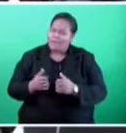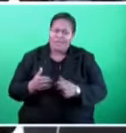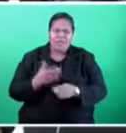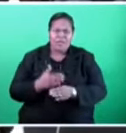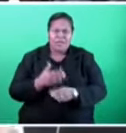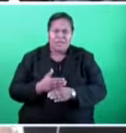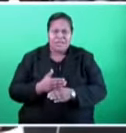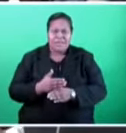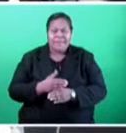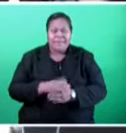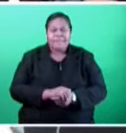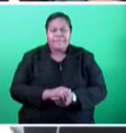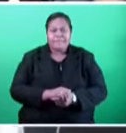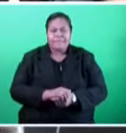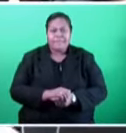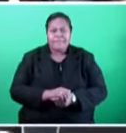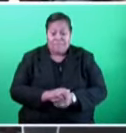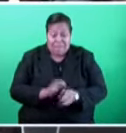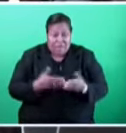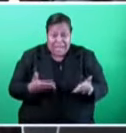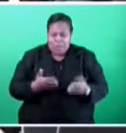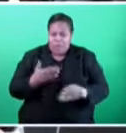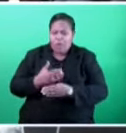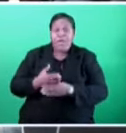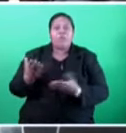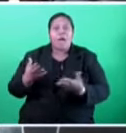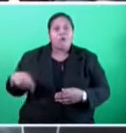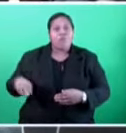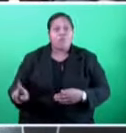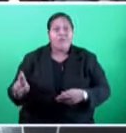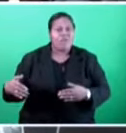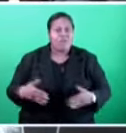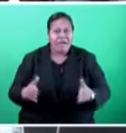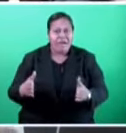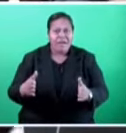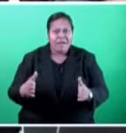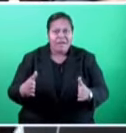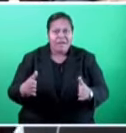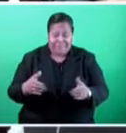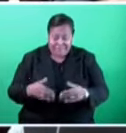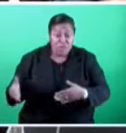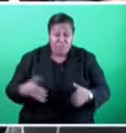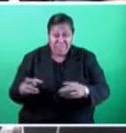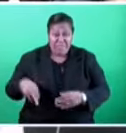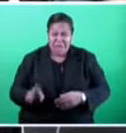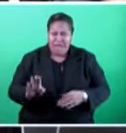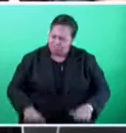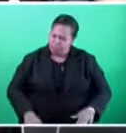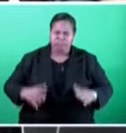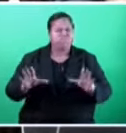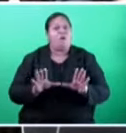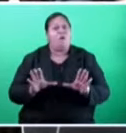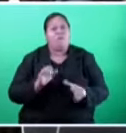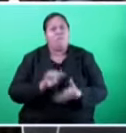the dredger out of the River. So River is totally clogged up. Honorable Kepa will tell you, totally clogged up.